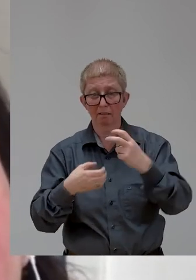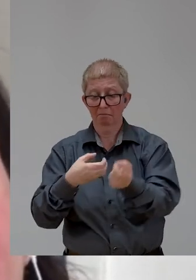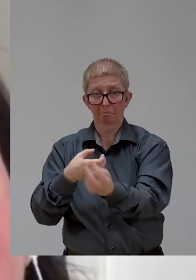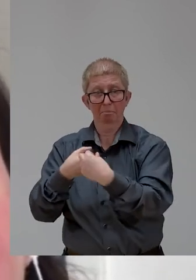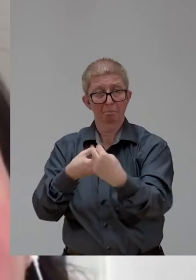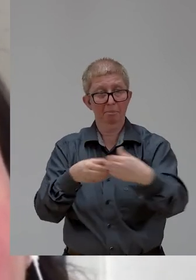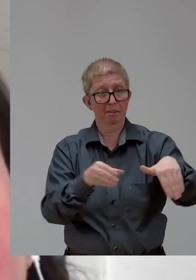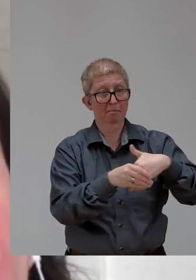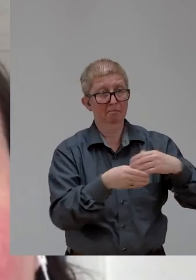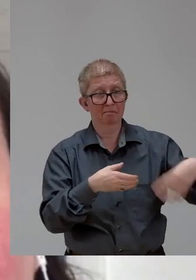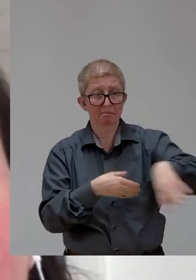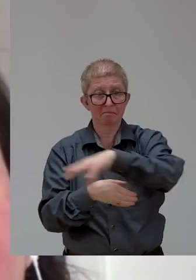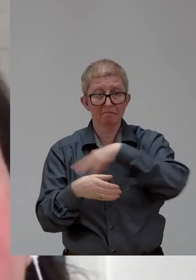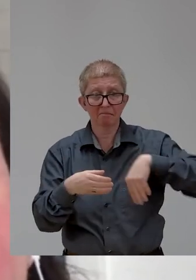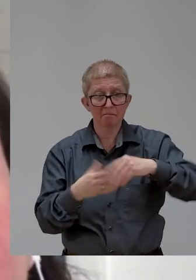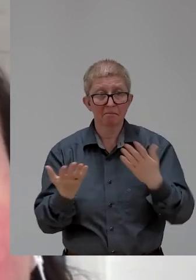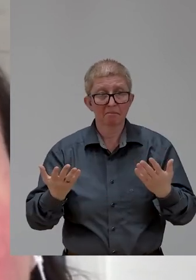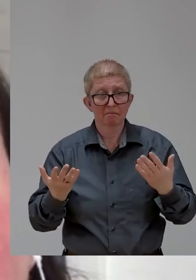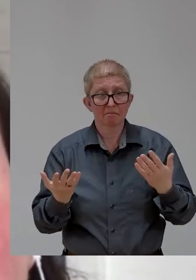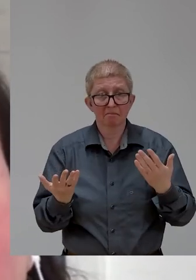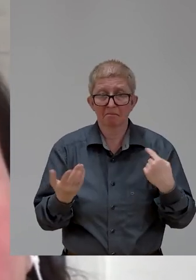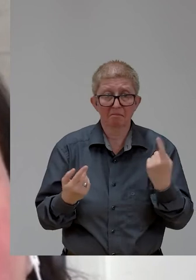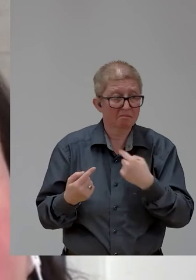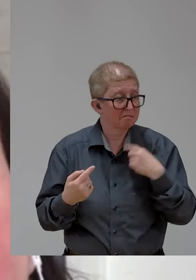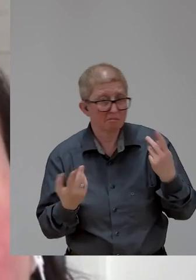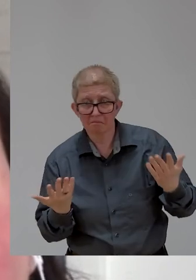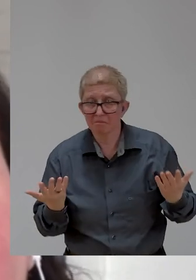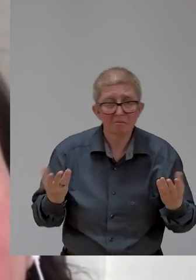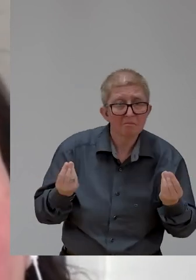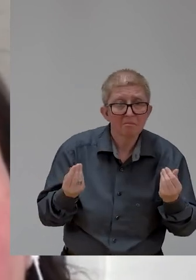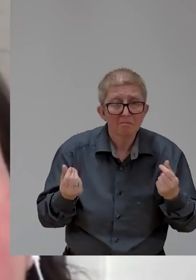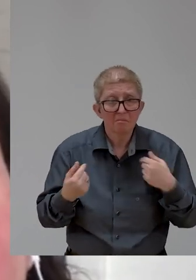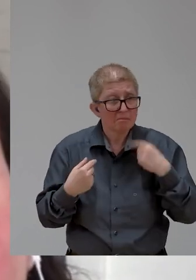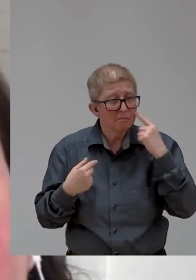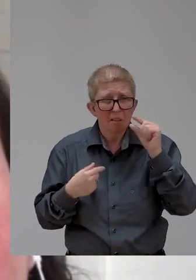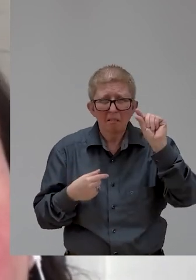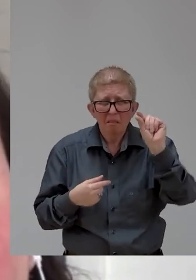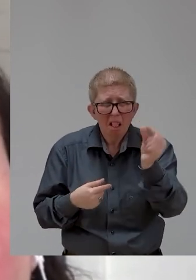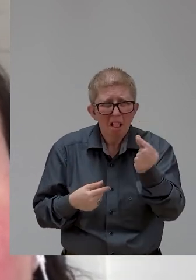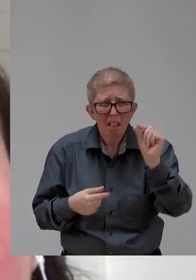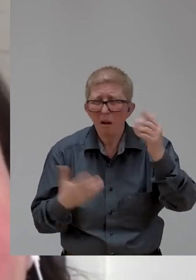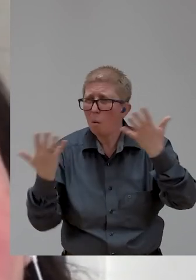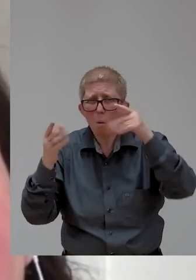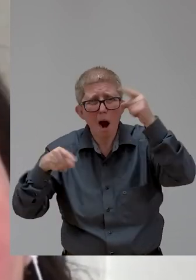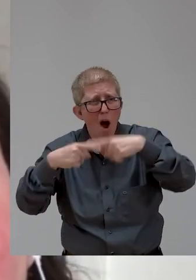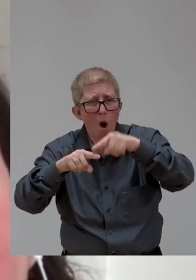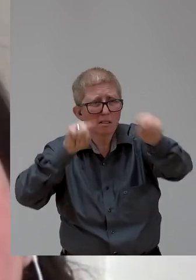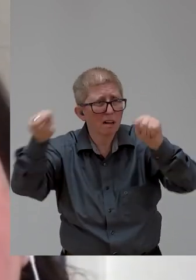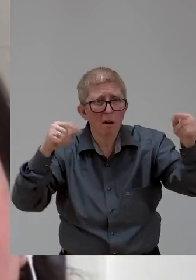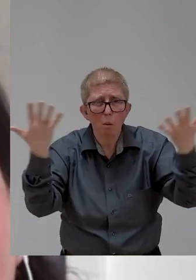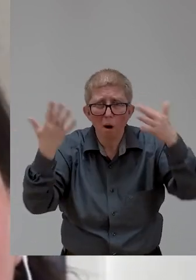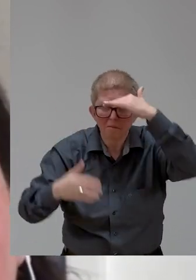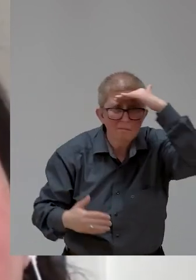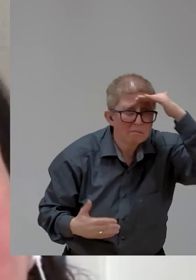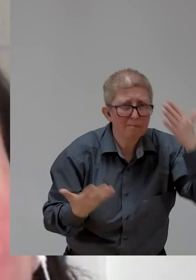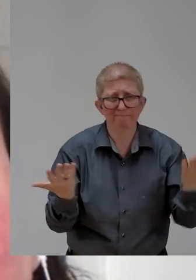disabilities from the membership is very telling. I think it's, you know, everybody on the surface